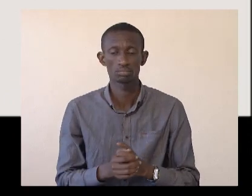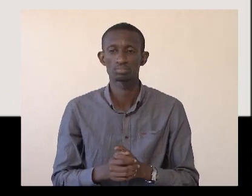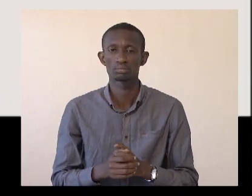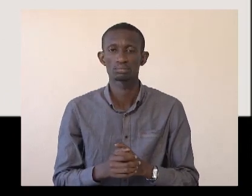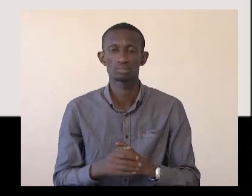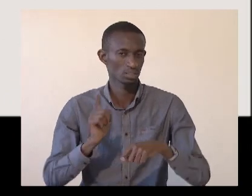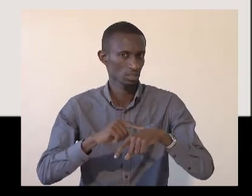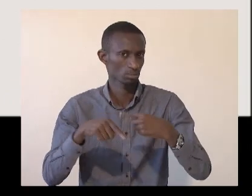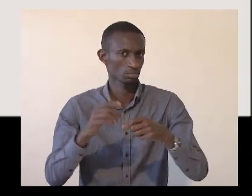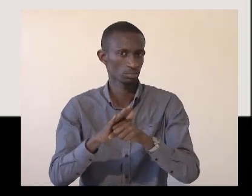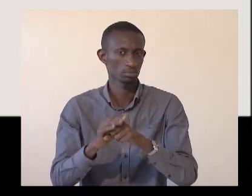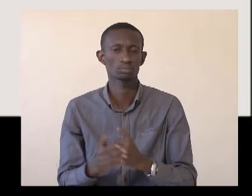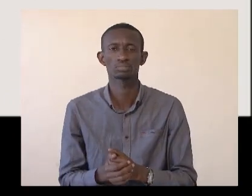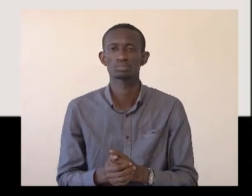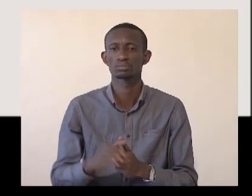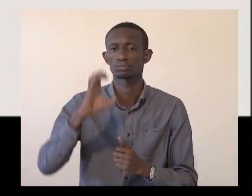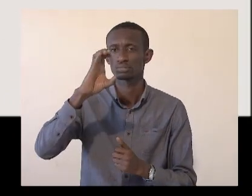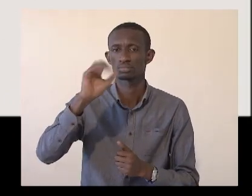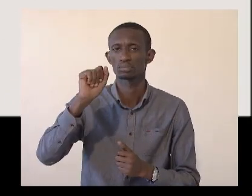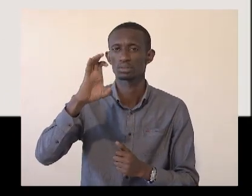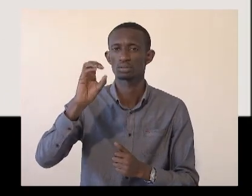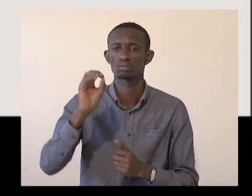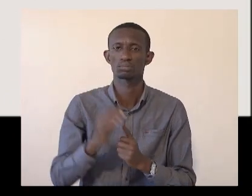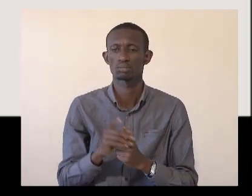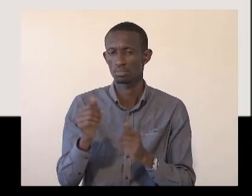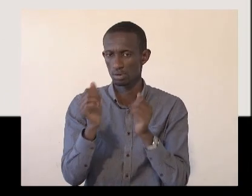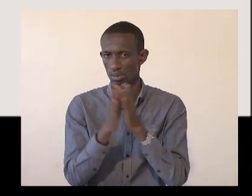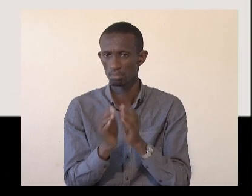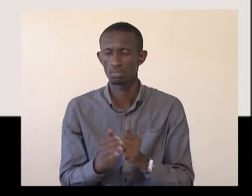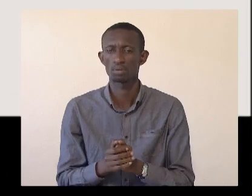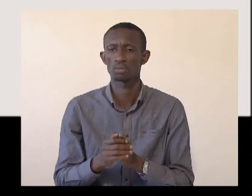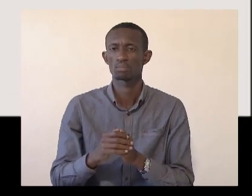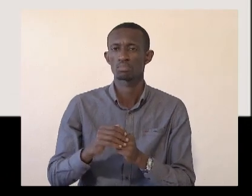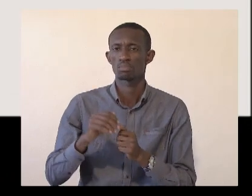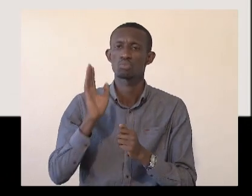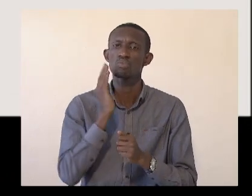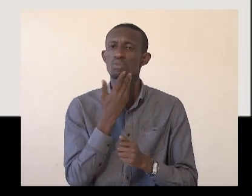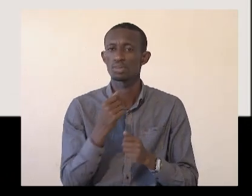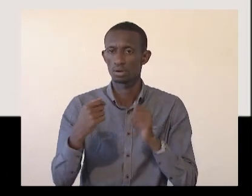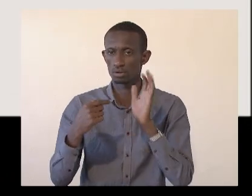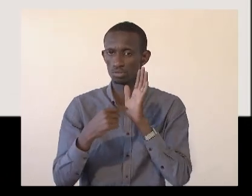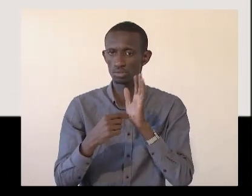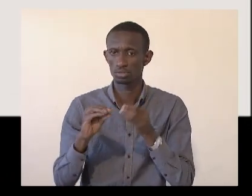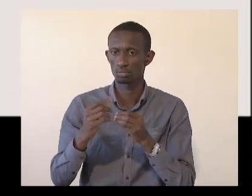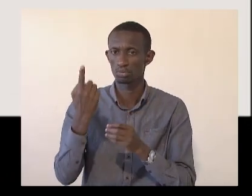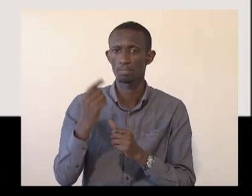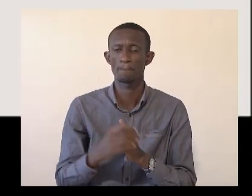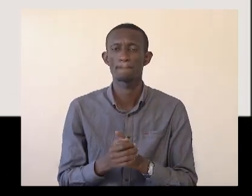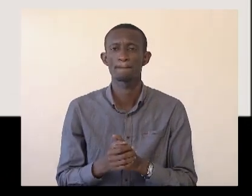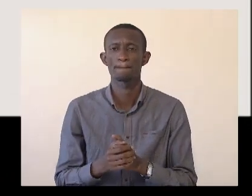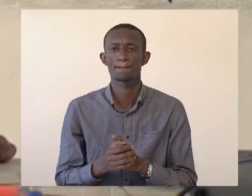times. So we have calcium carbonate and water. And here we have more examples. Example number 1, lime